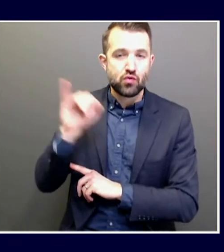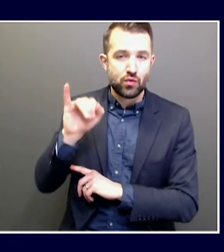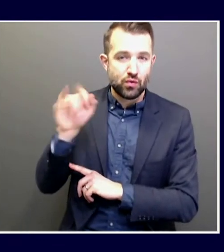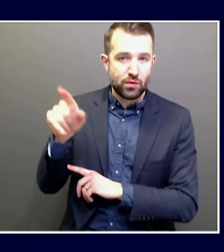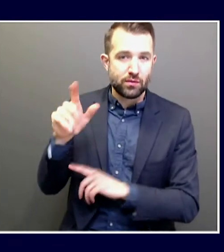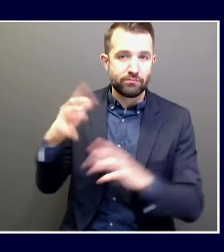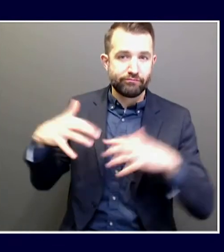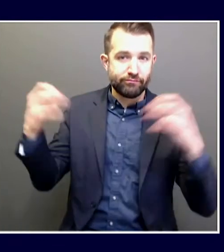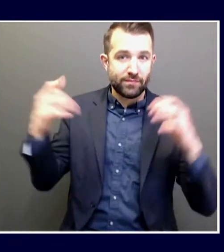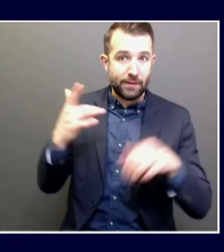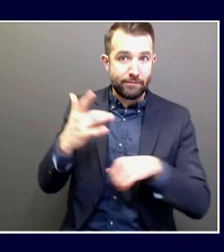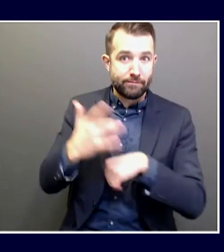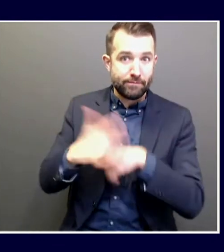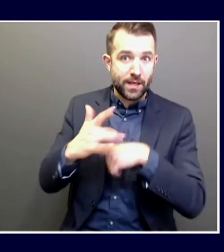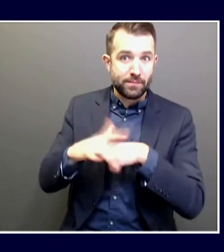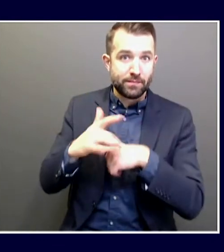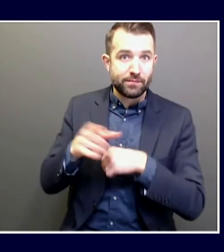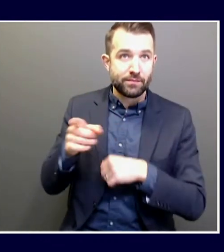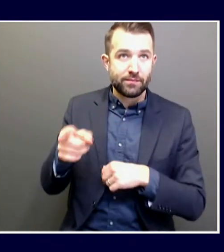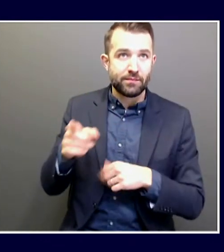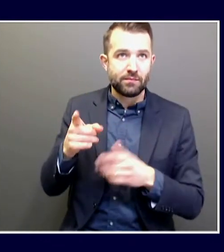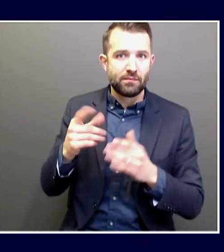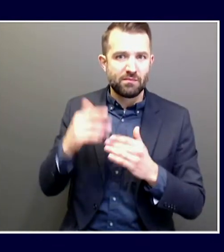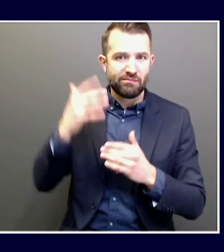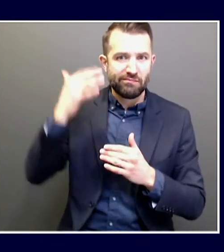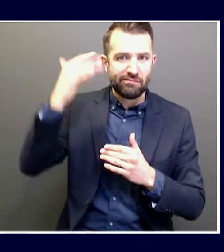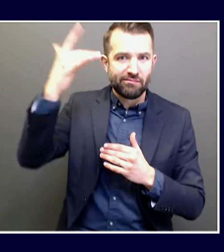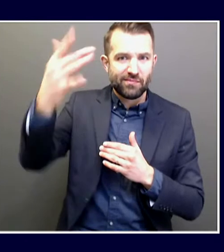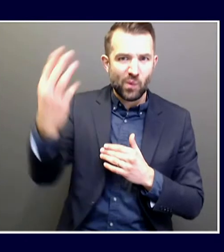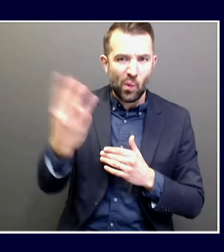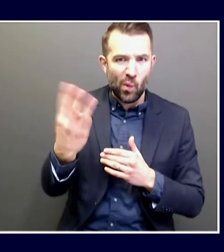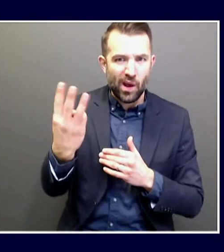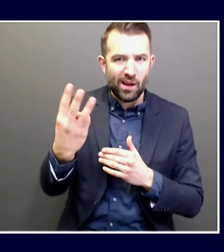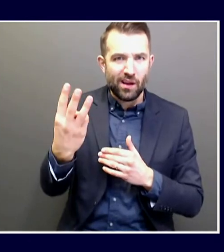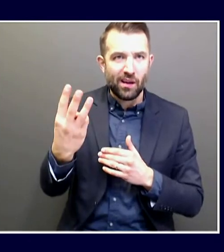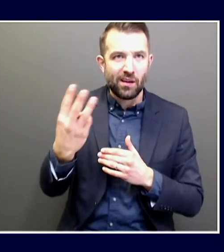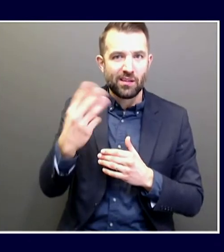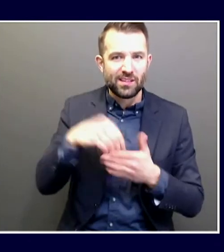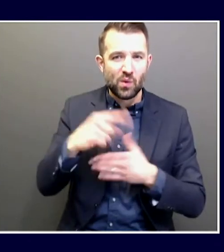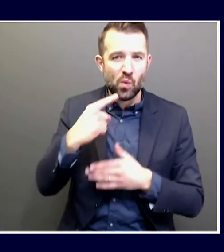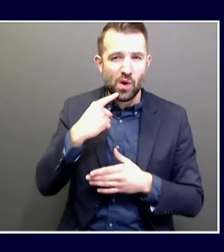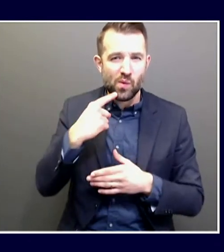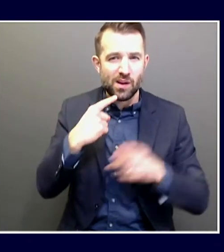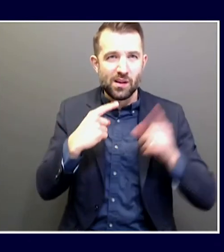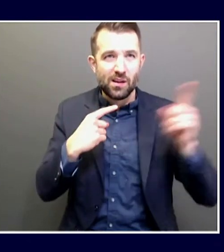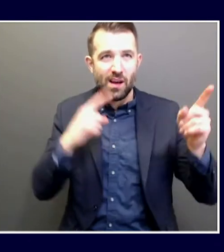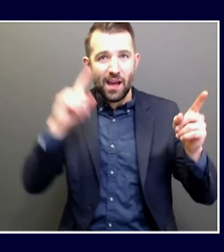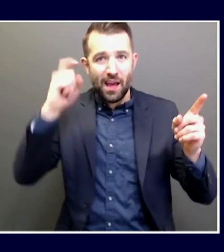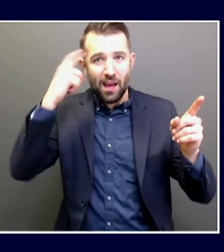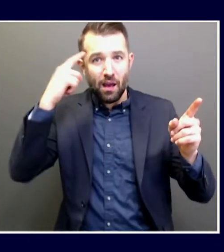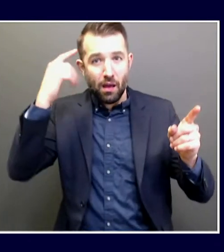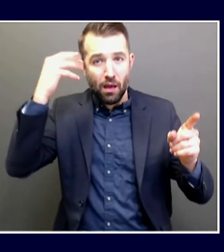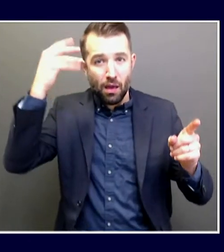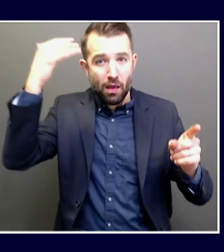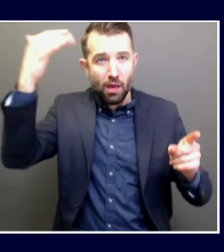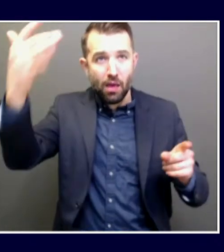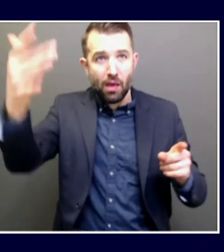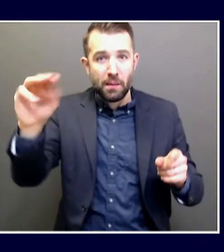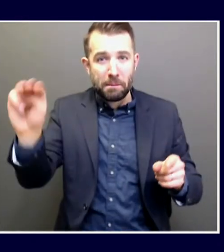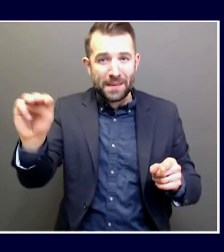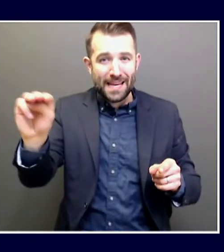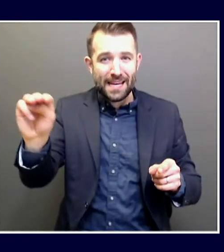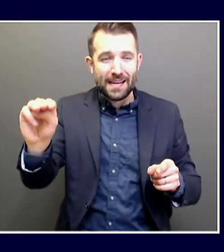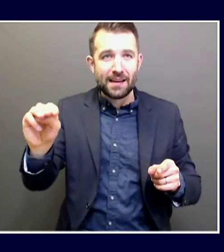until next Wednesday, and the Westbrook and Augusta sites are booked out until Monday. What do you say to Mainers who need a